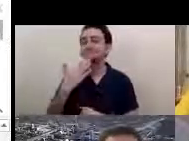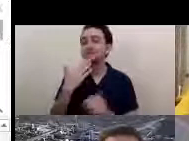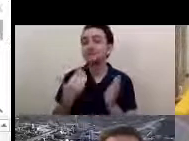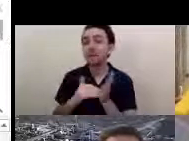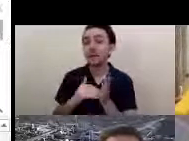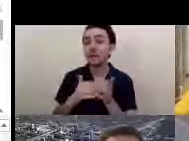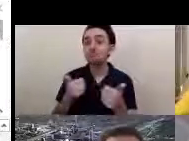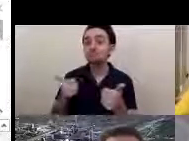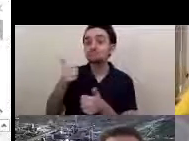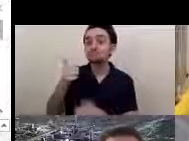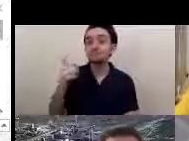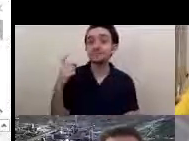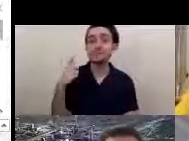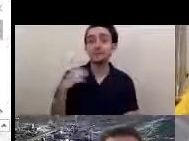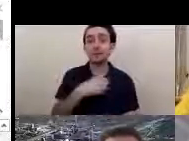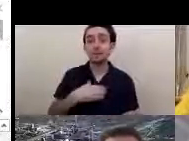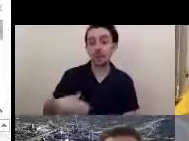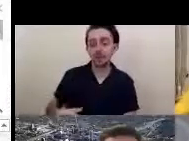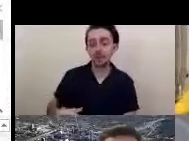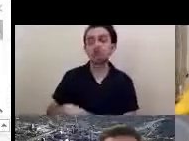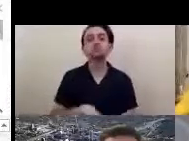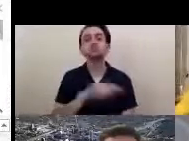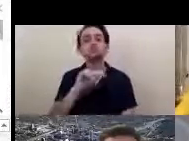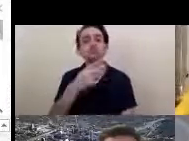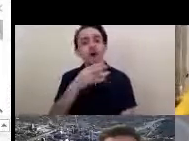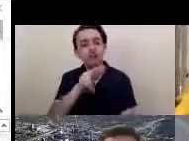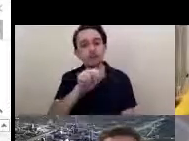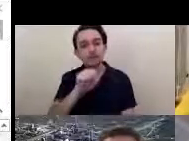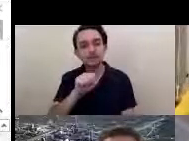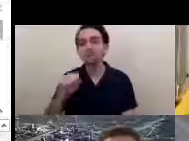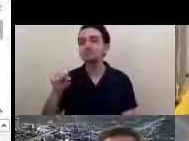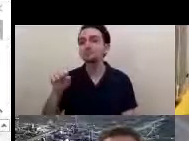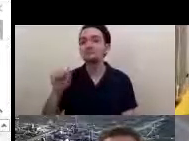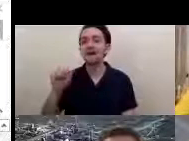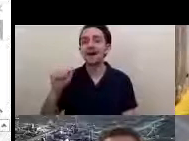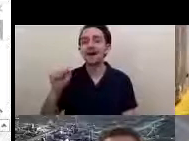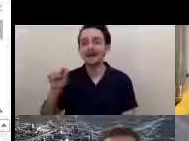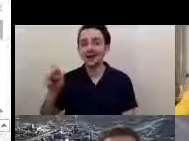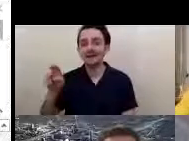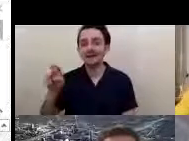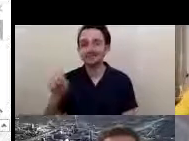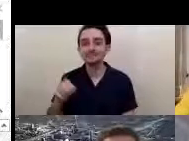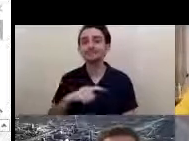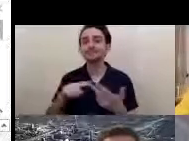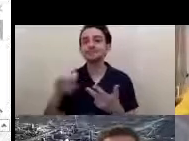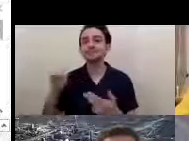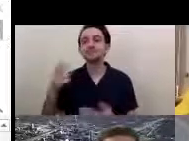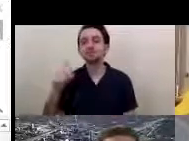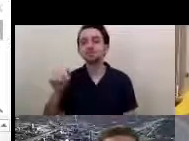Mayor. Thank you, Thomas, Annette, and Sean for spending your time. And thank you to Kevin, who's been a tremendous partner through this whole process.